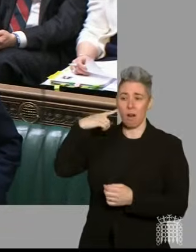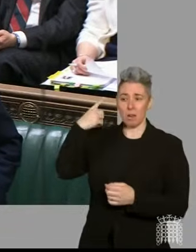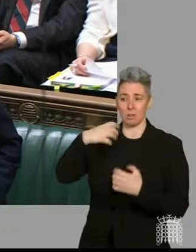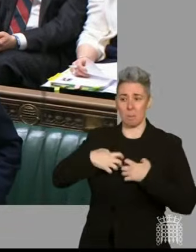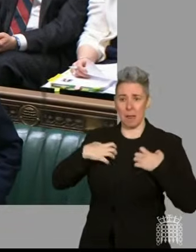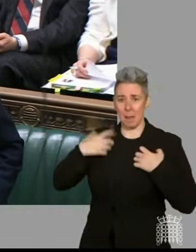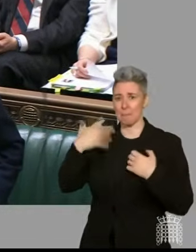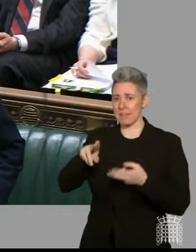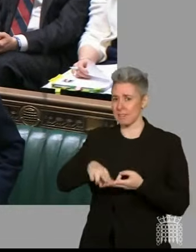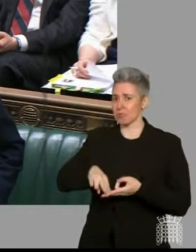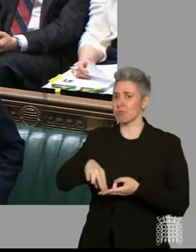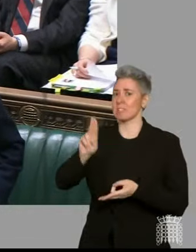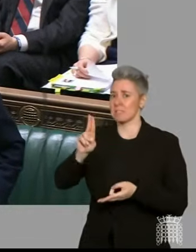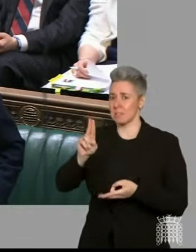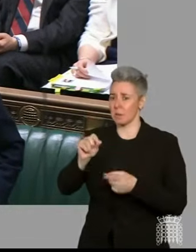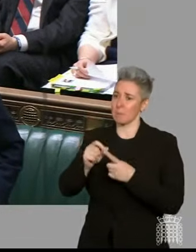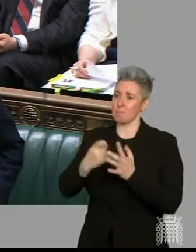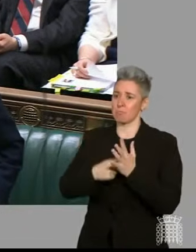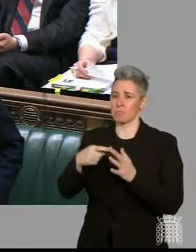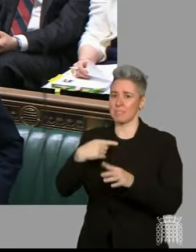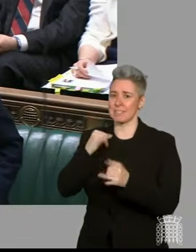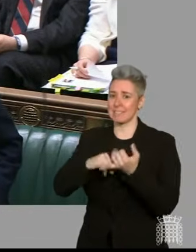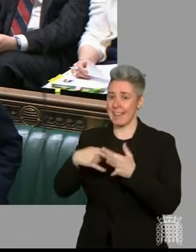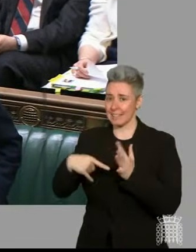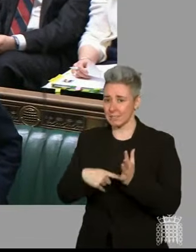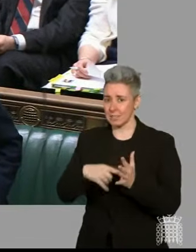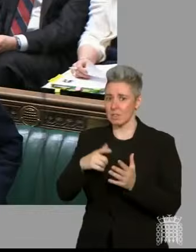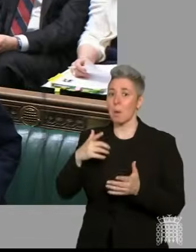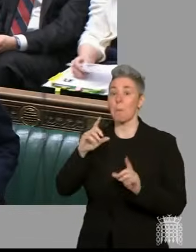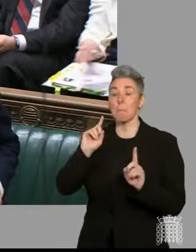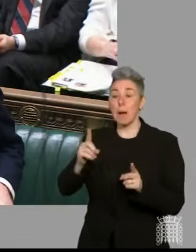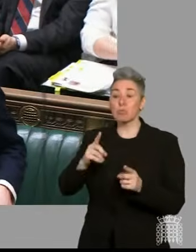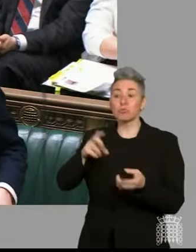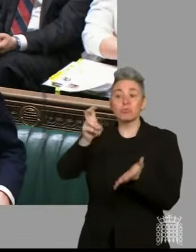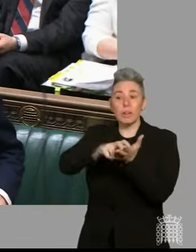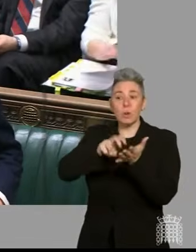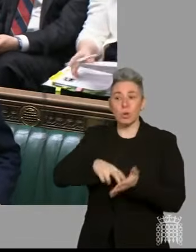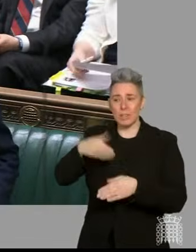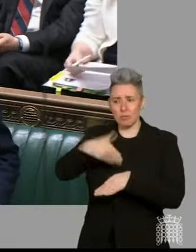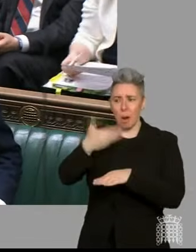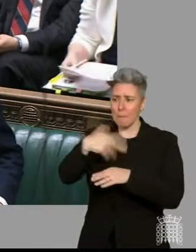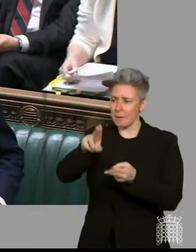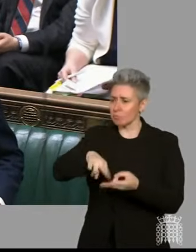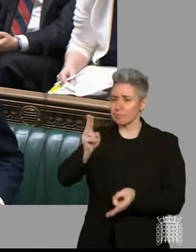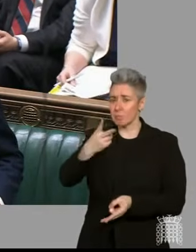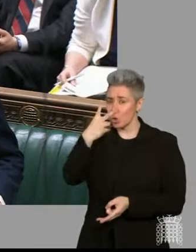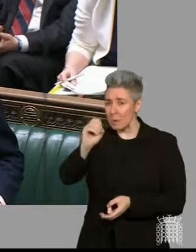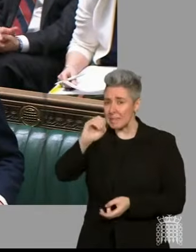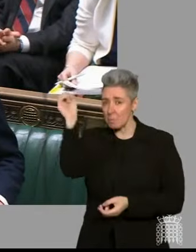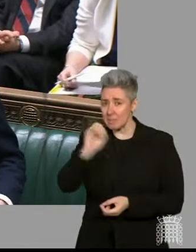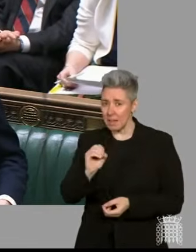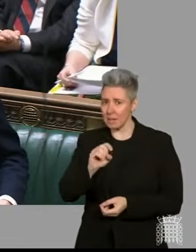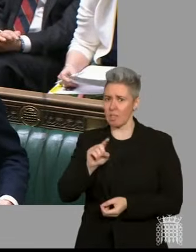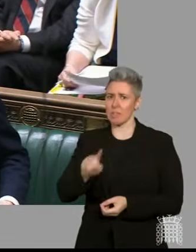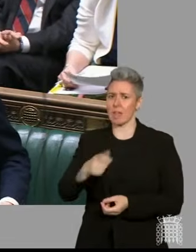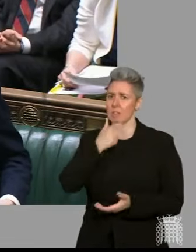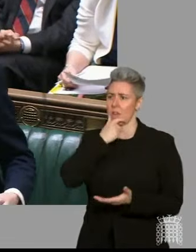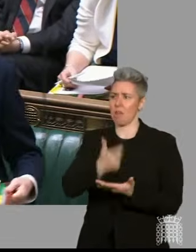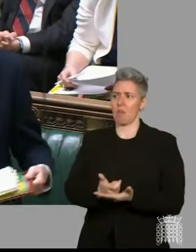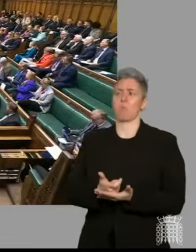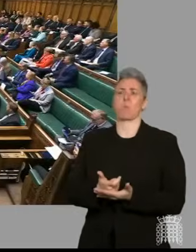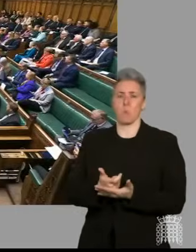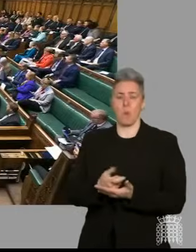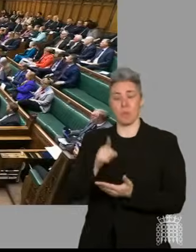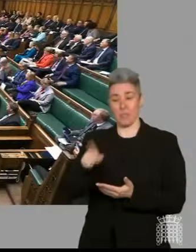increased 20% in London. That is the record of the Labour London Mayor, and no wonder people will be voting against